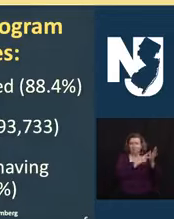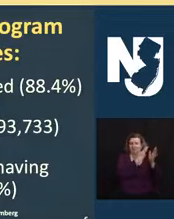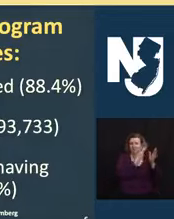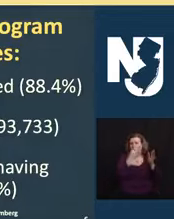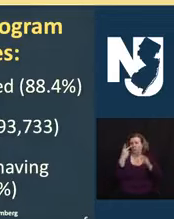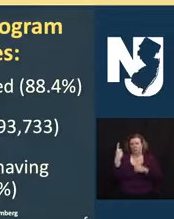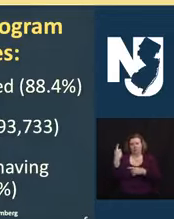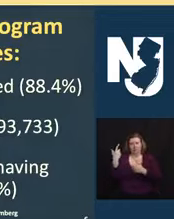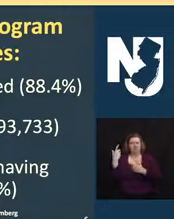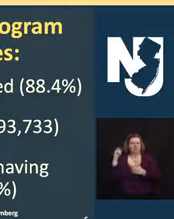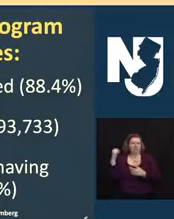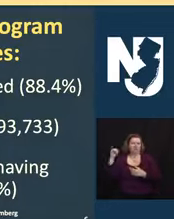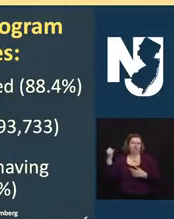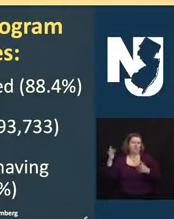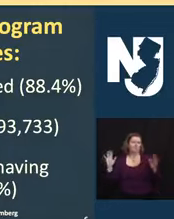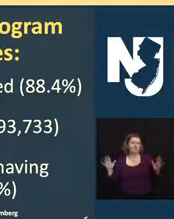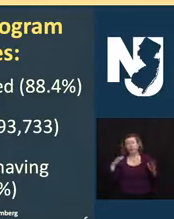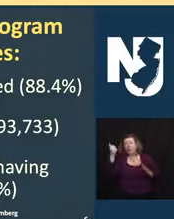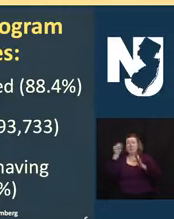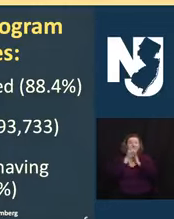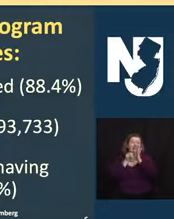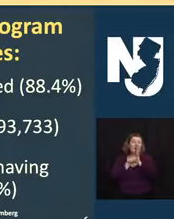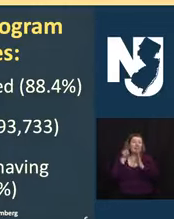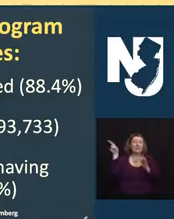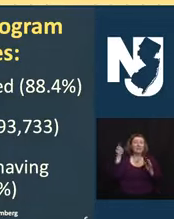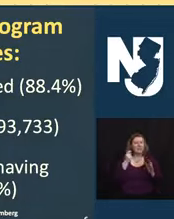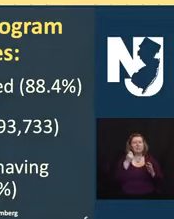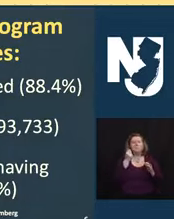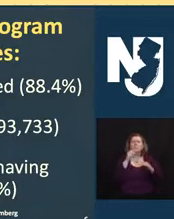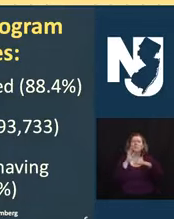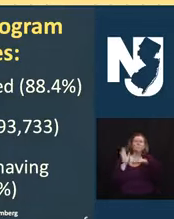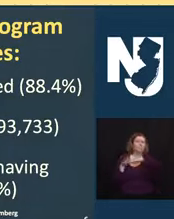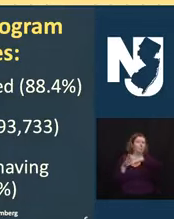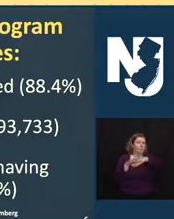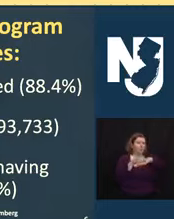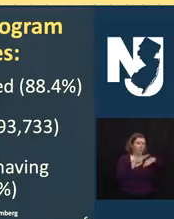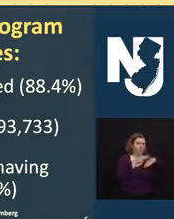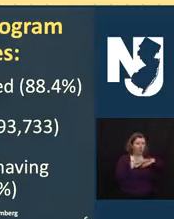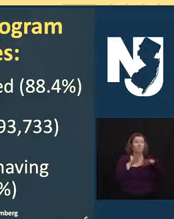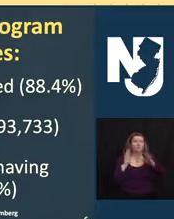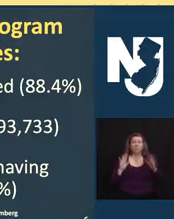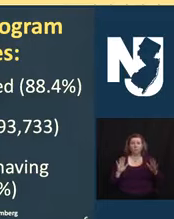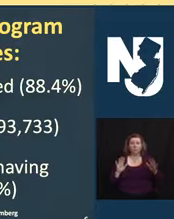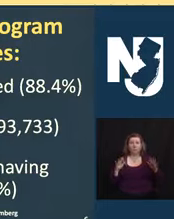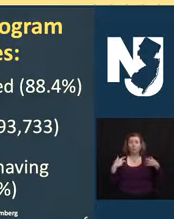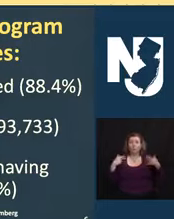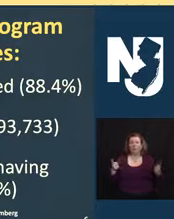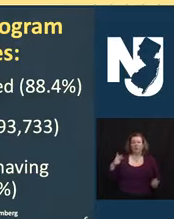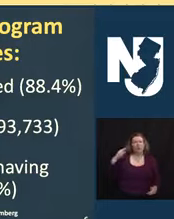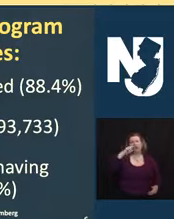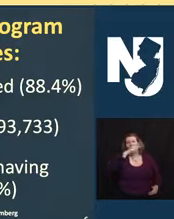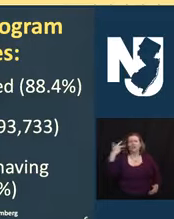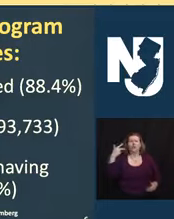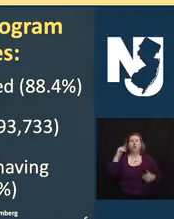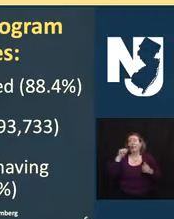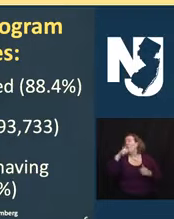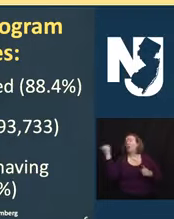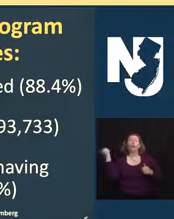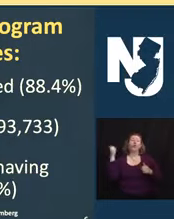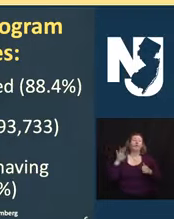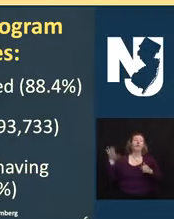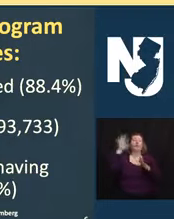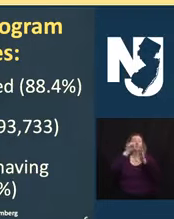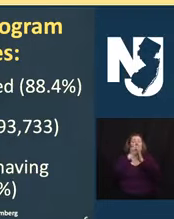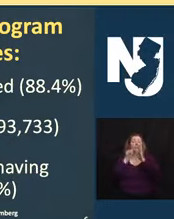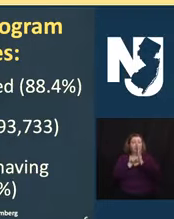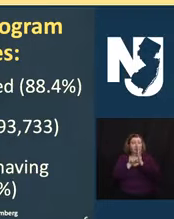up, but I'm also going to give you a footnote and make sure that I underscore this. We're now third among all U.S. states in terms of the